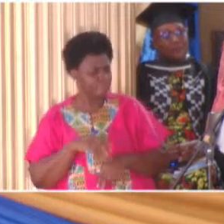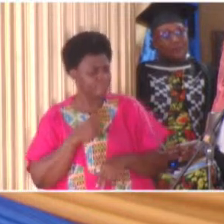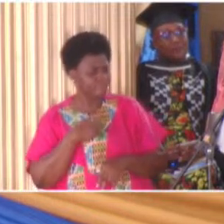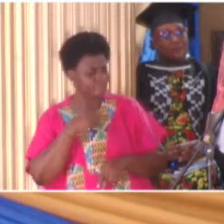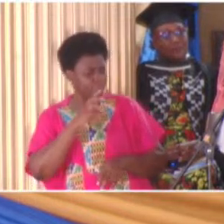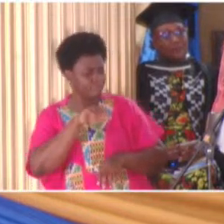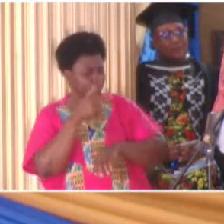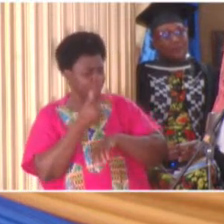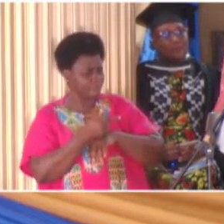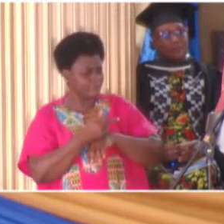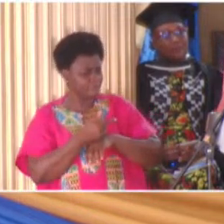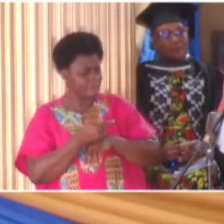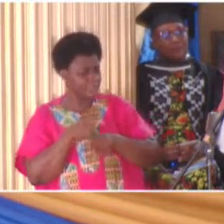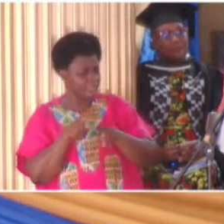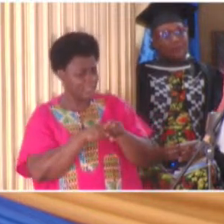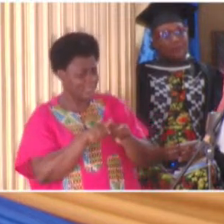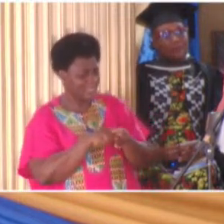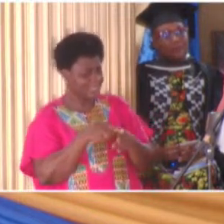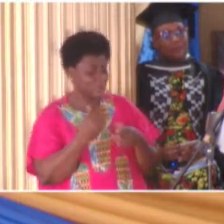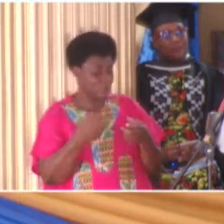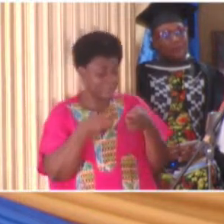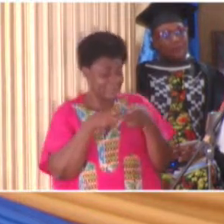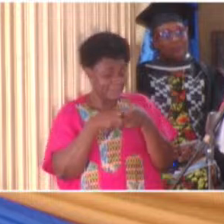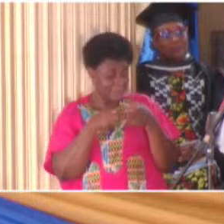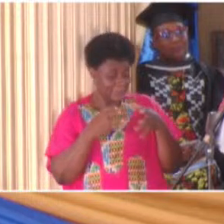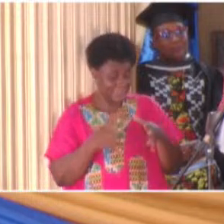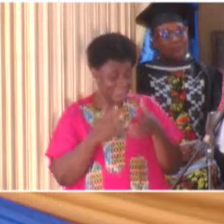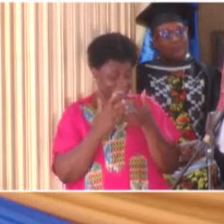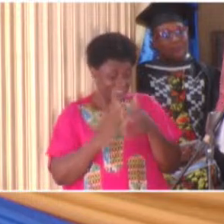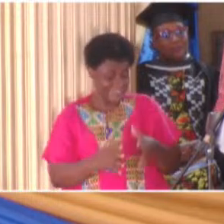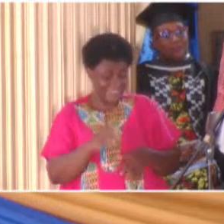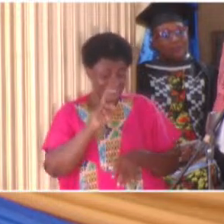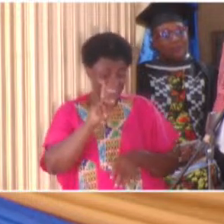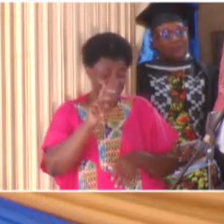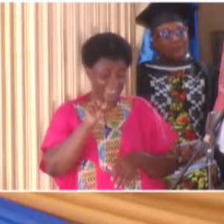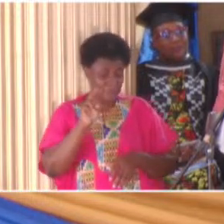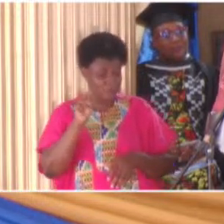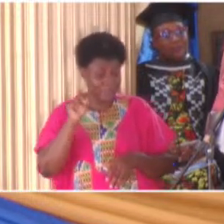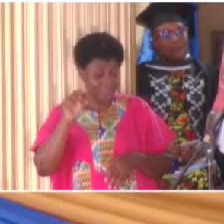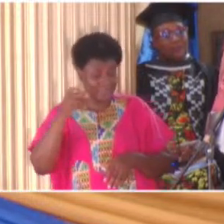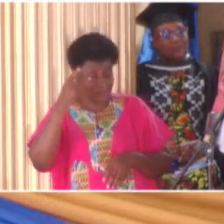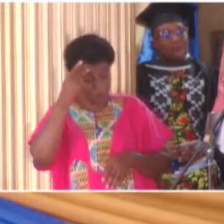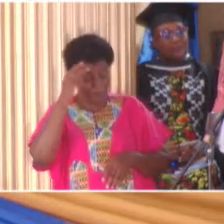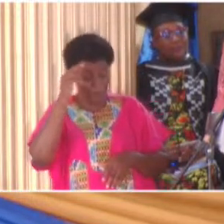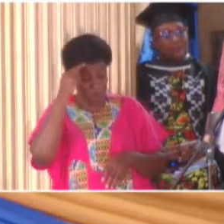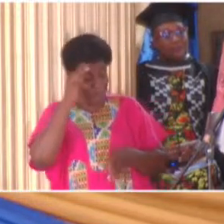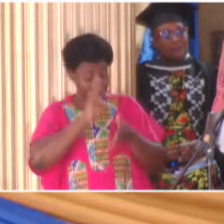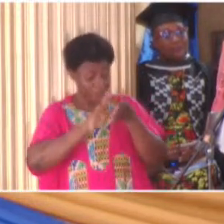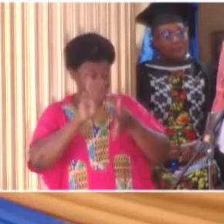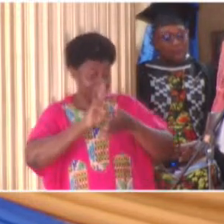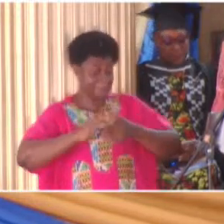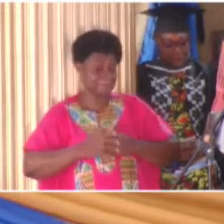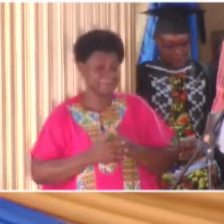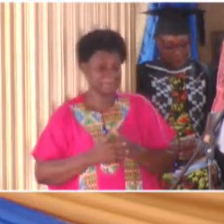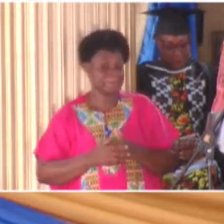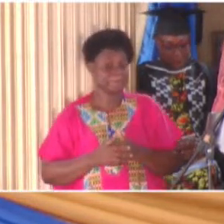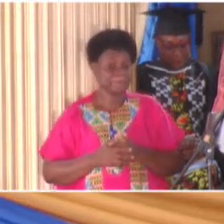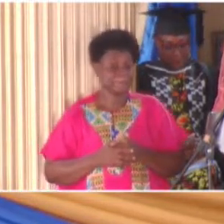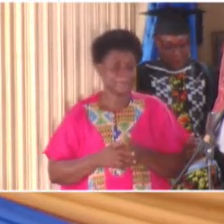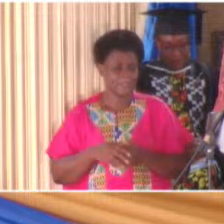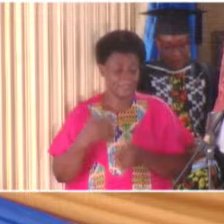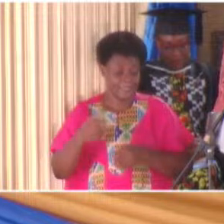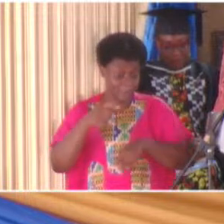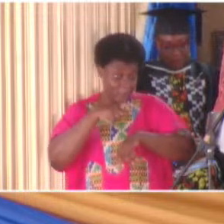when I graduated as an electrical engineer in KLUST. It is my belief that your time at